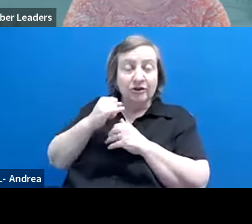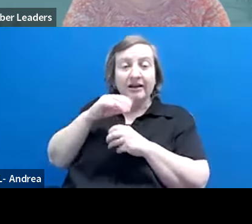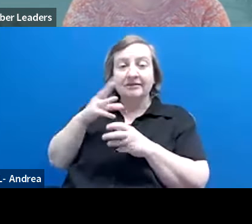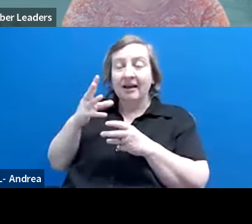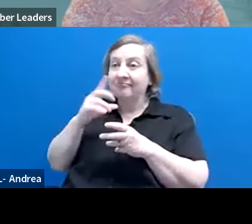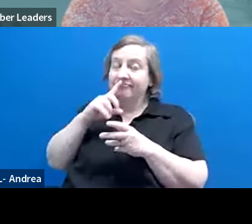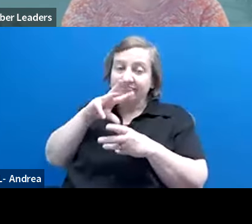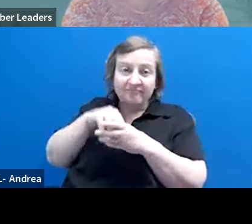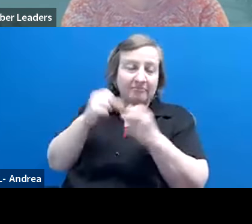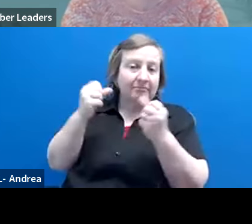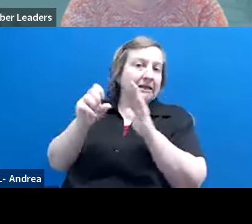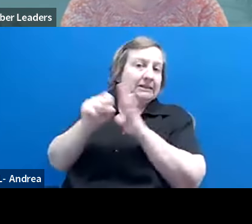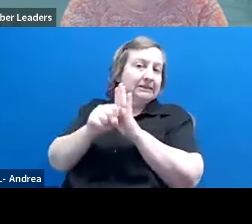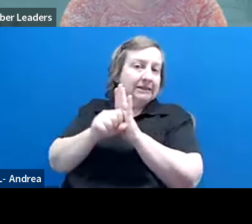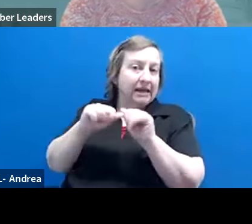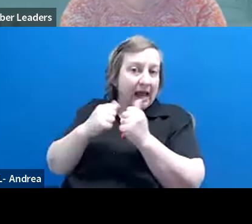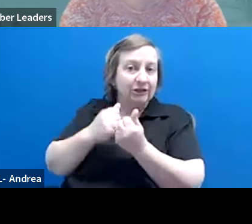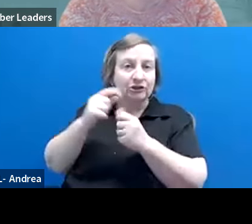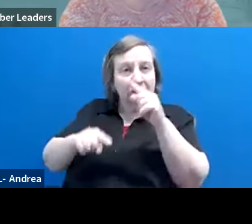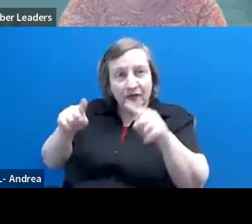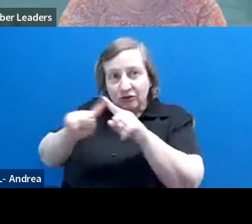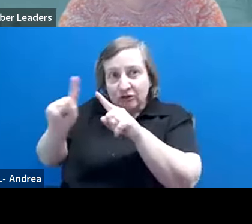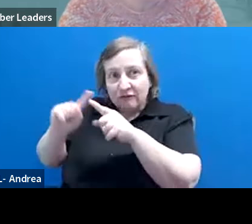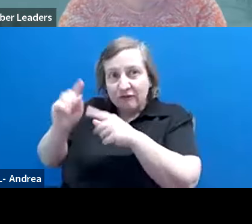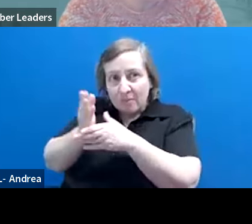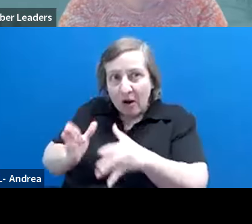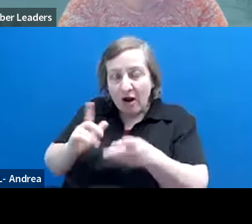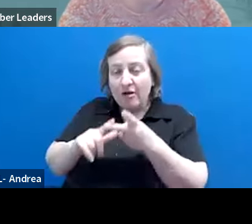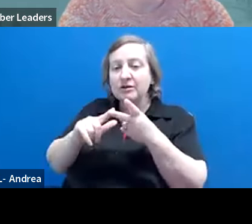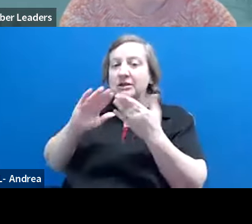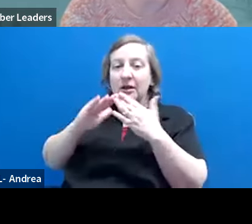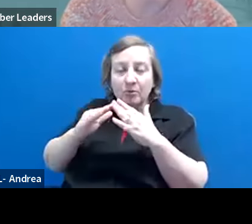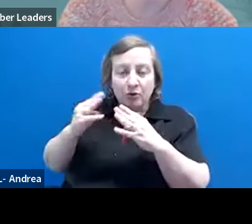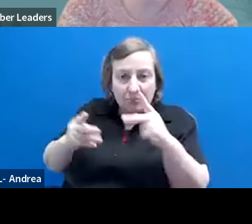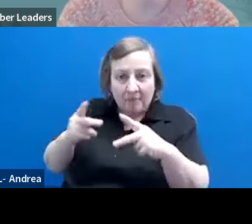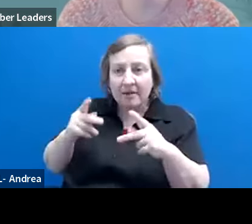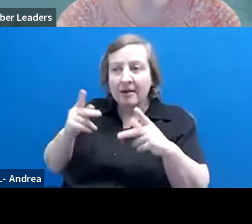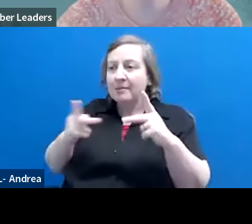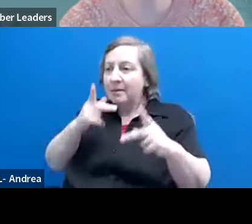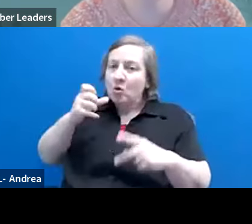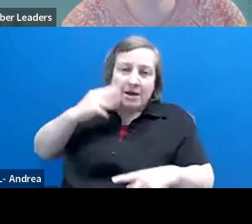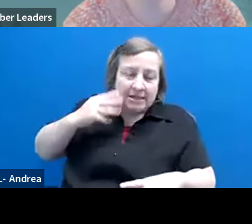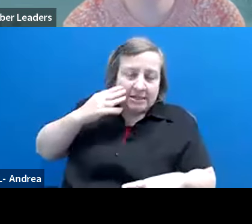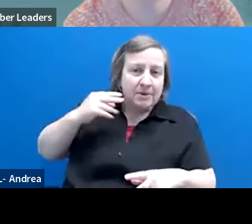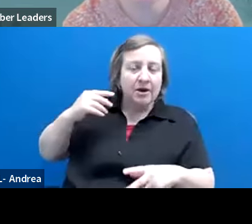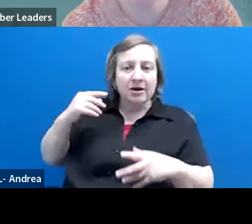many state agencies, diverse partners, community members, people with lived experience, people